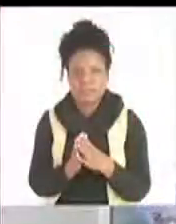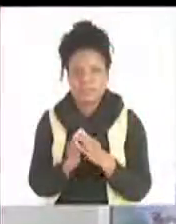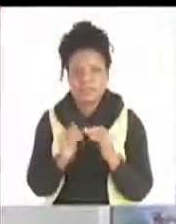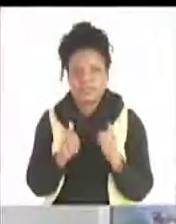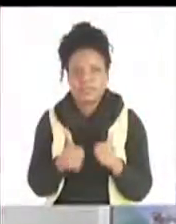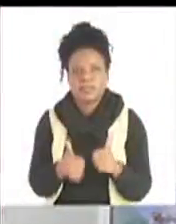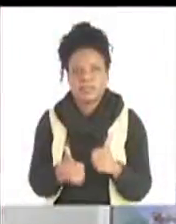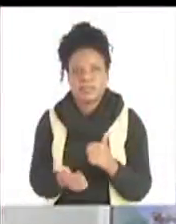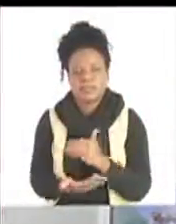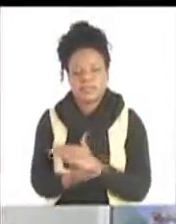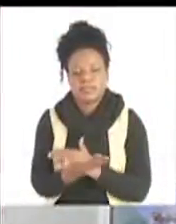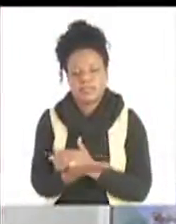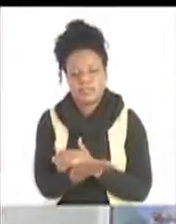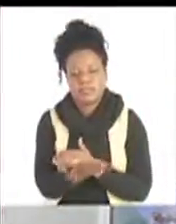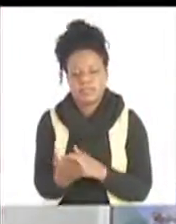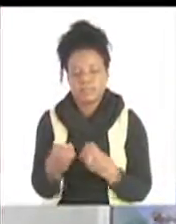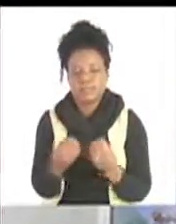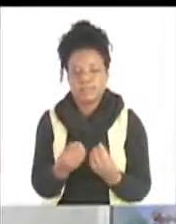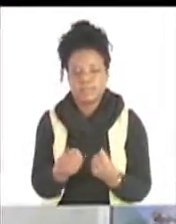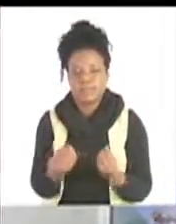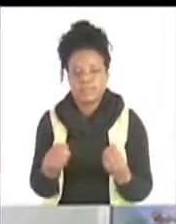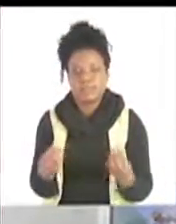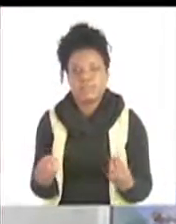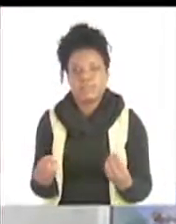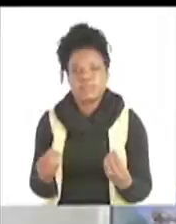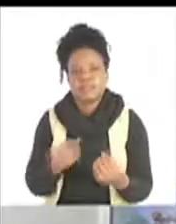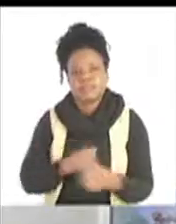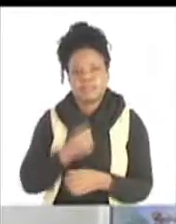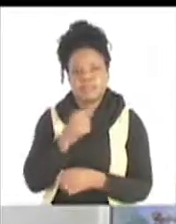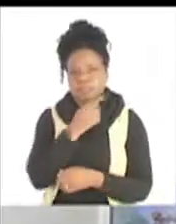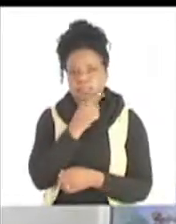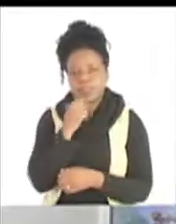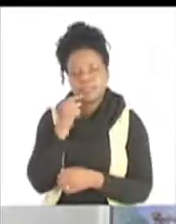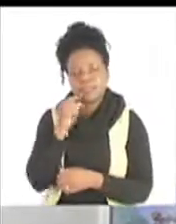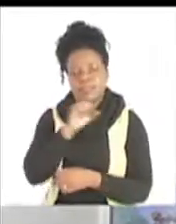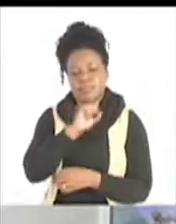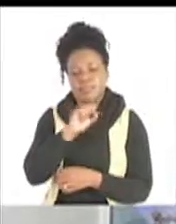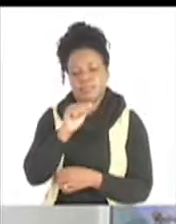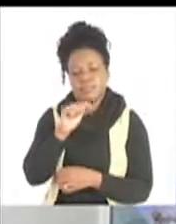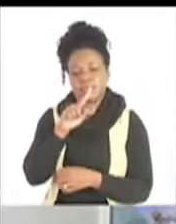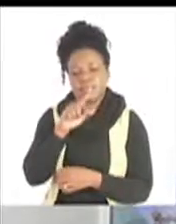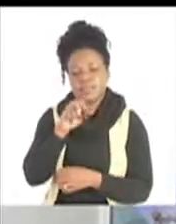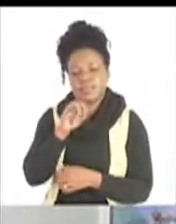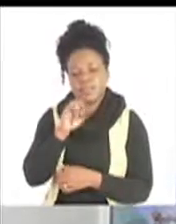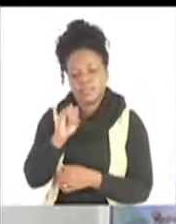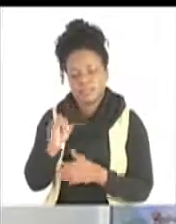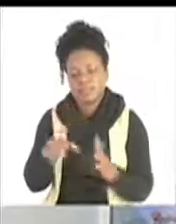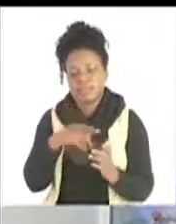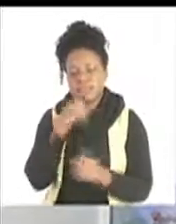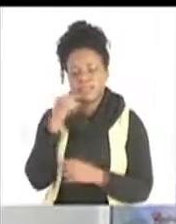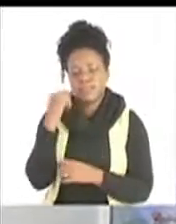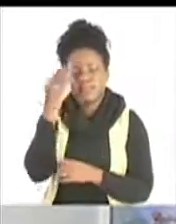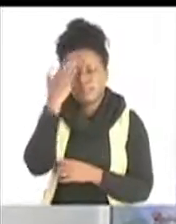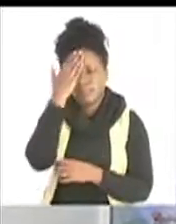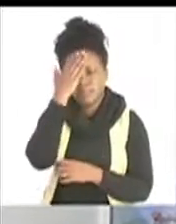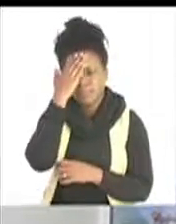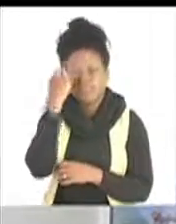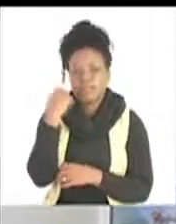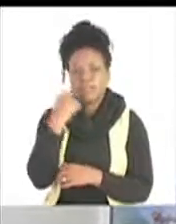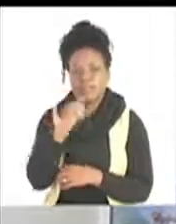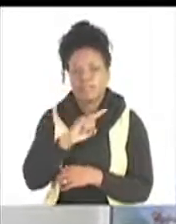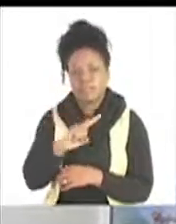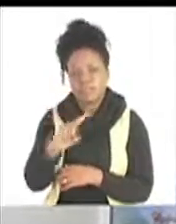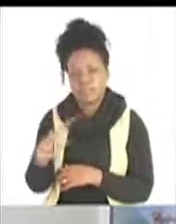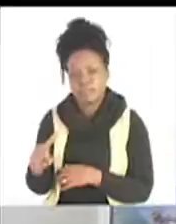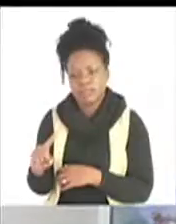Good morning to all the Namibian learners out there. My name is Ngamendunge Namgandi, and I'll be your English teacher for today.